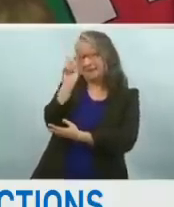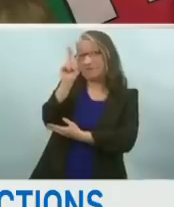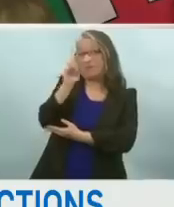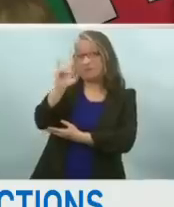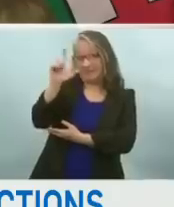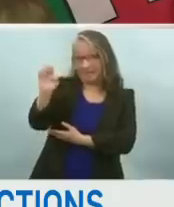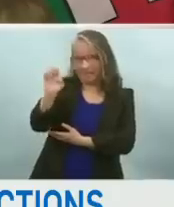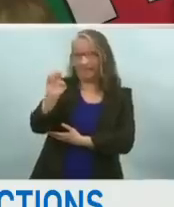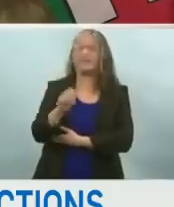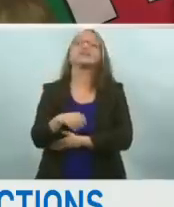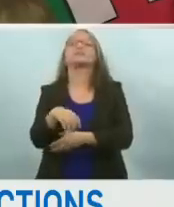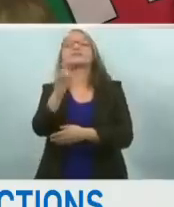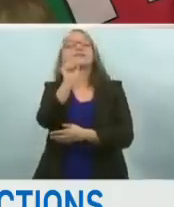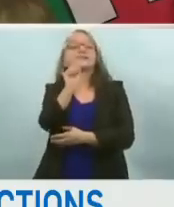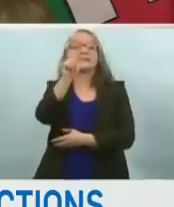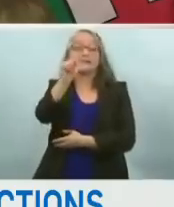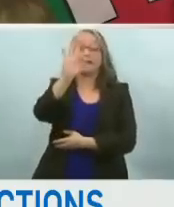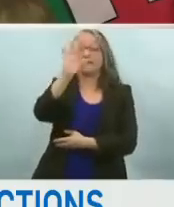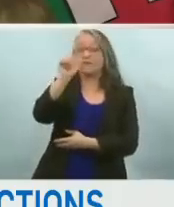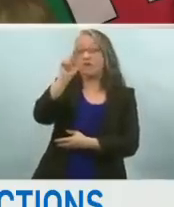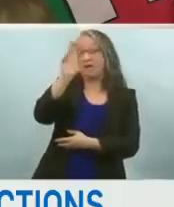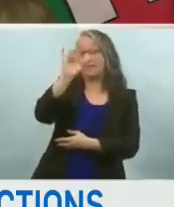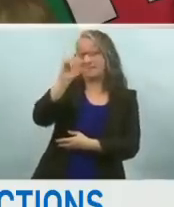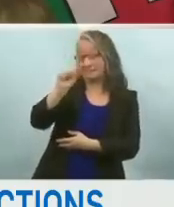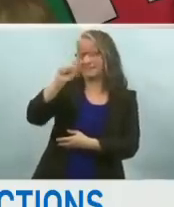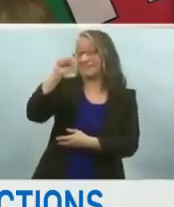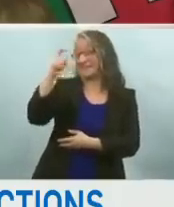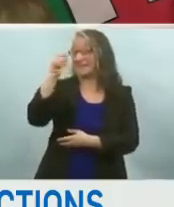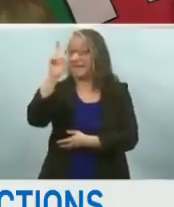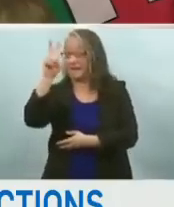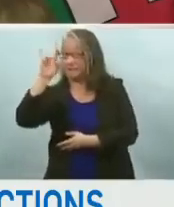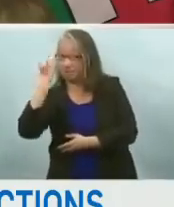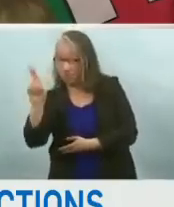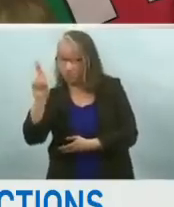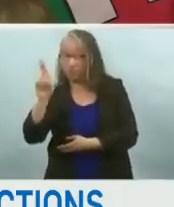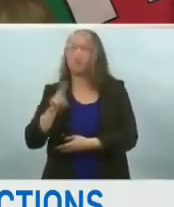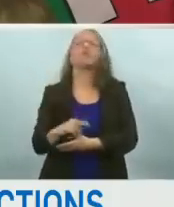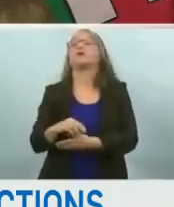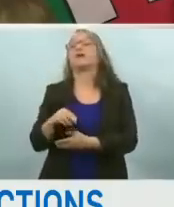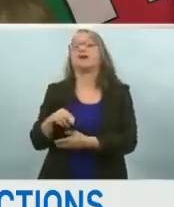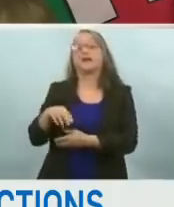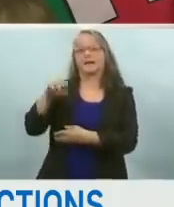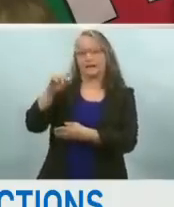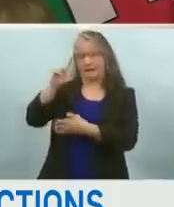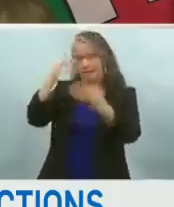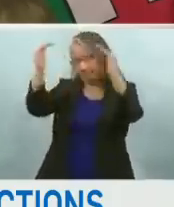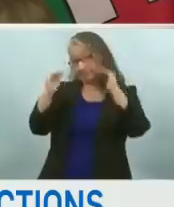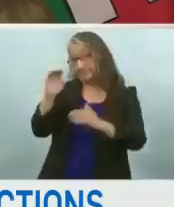not eligible for vaccine, they can still be held without capacity limits in Southern Health.